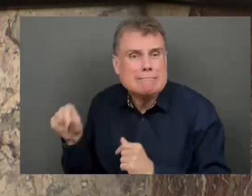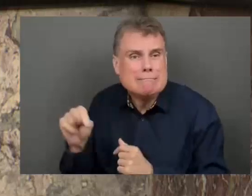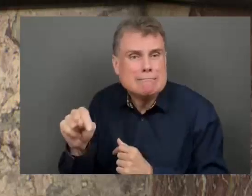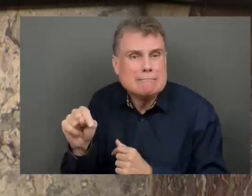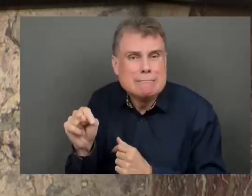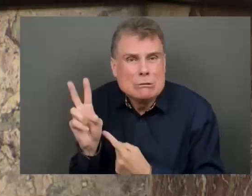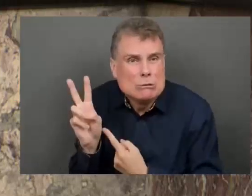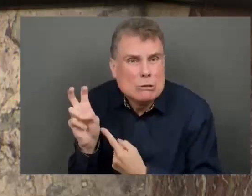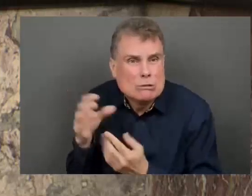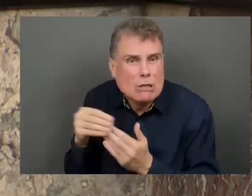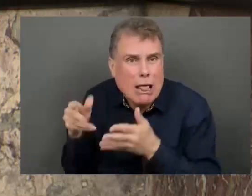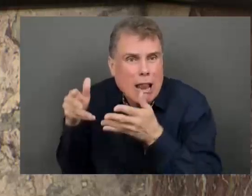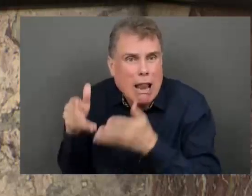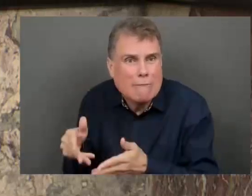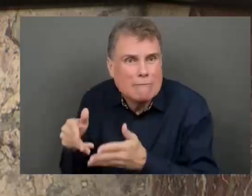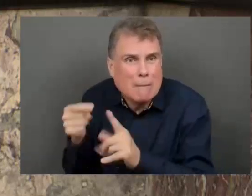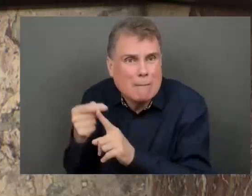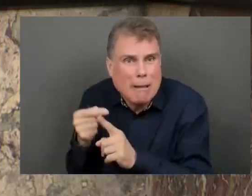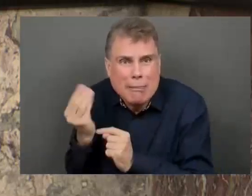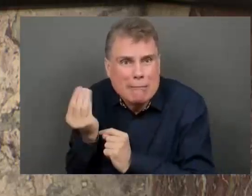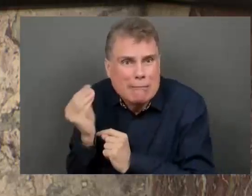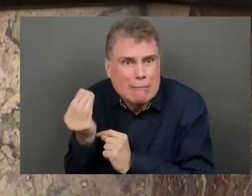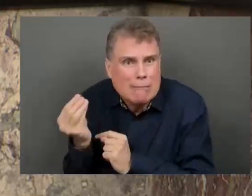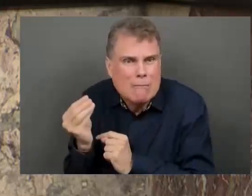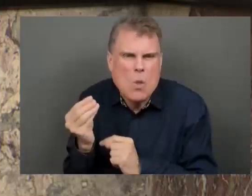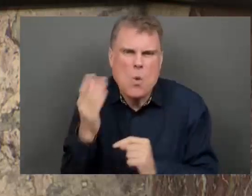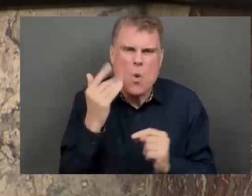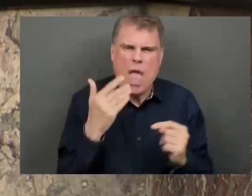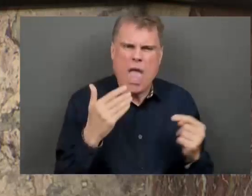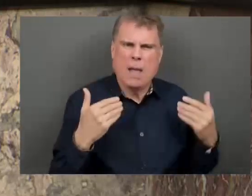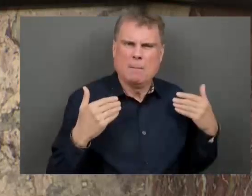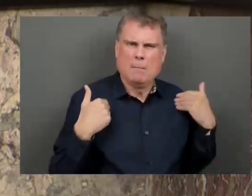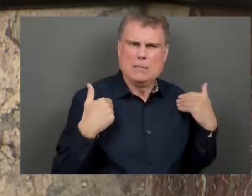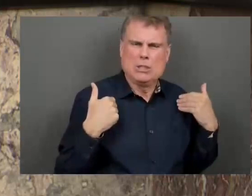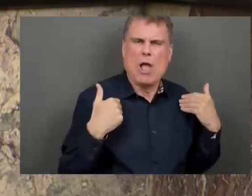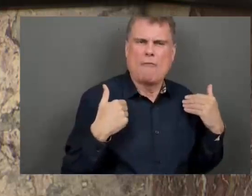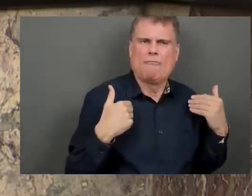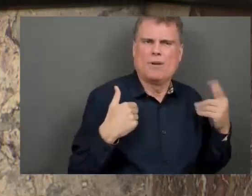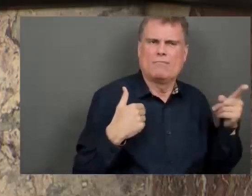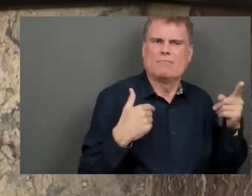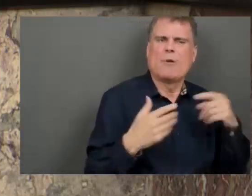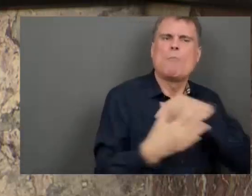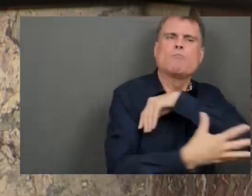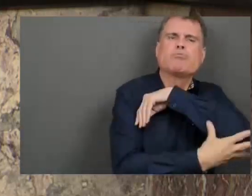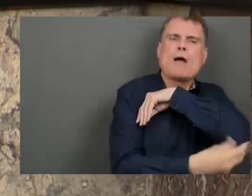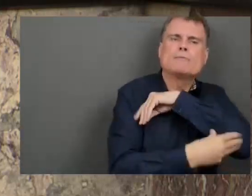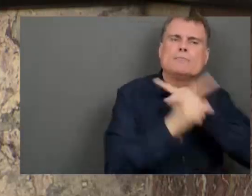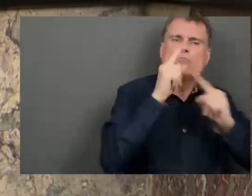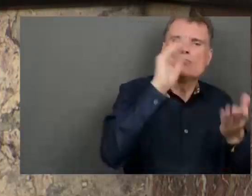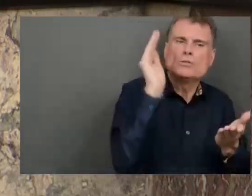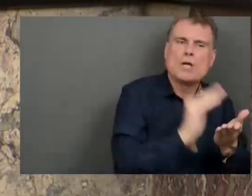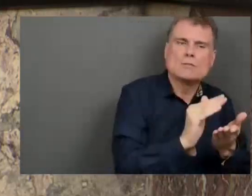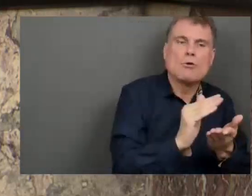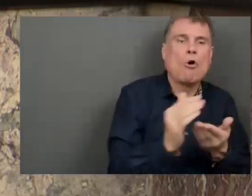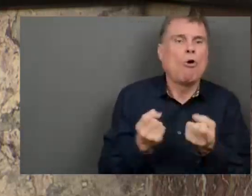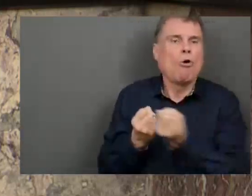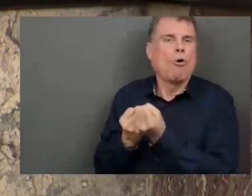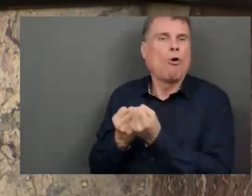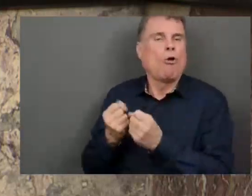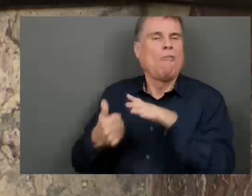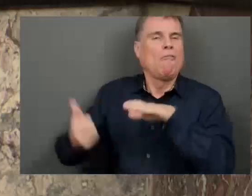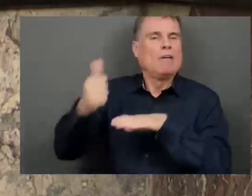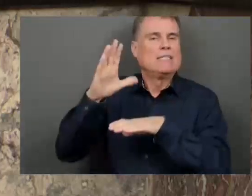Poverty Reduction Minister supporting luxury lifestyles while food banks across this province are maxed